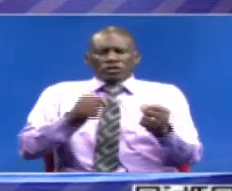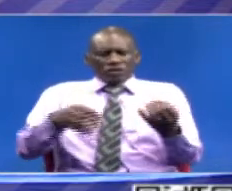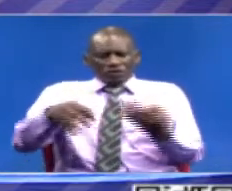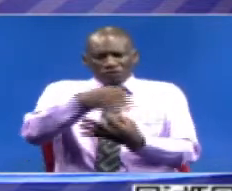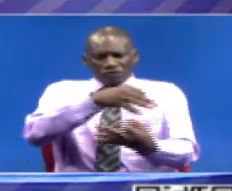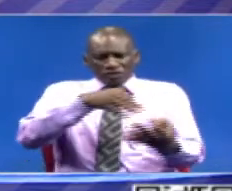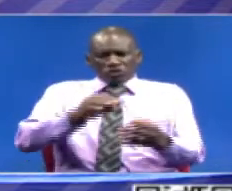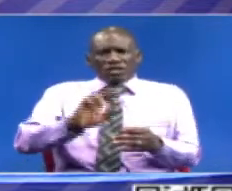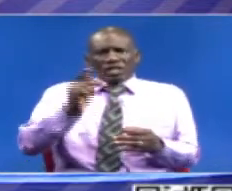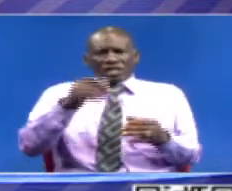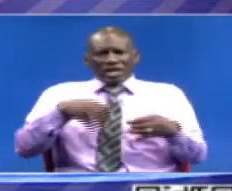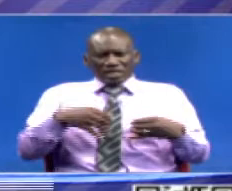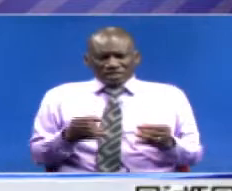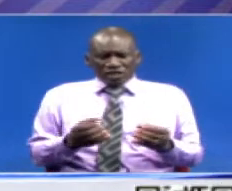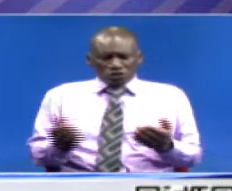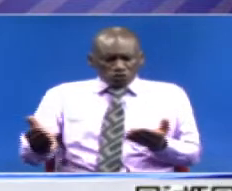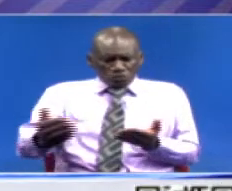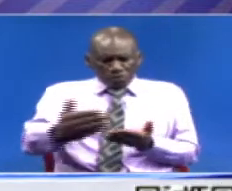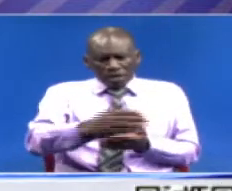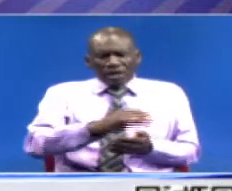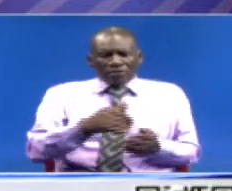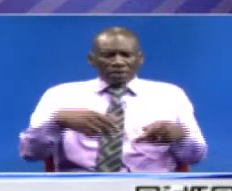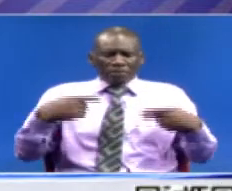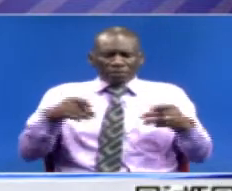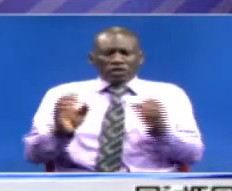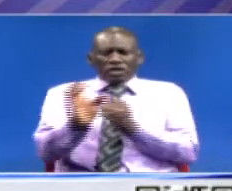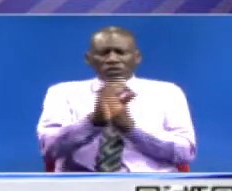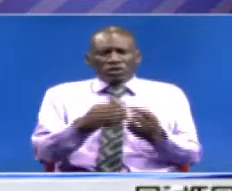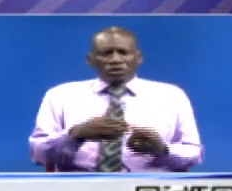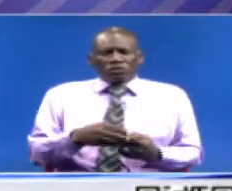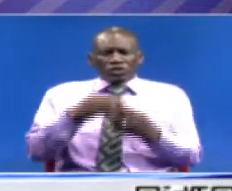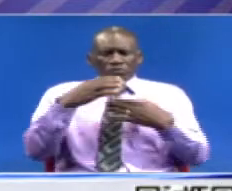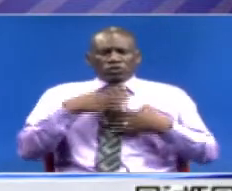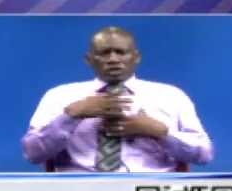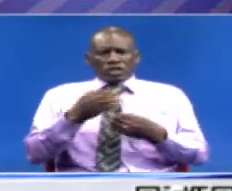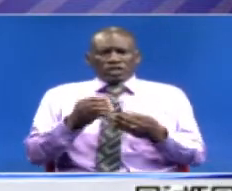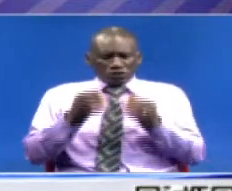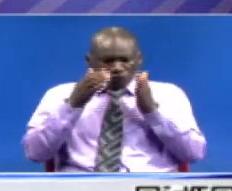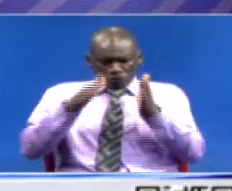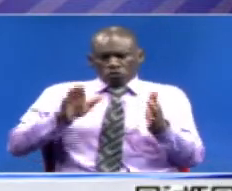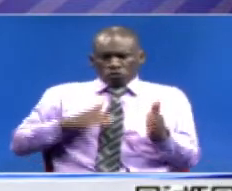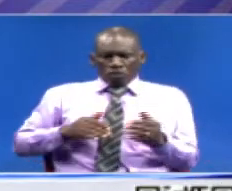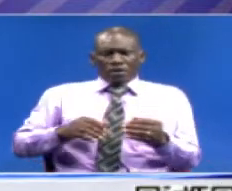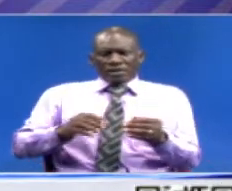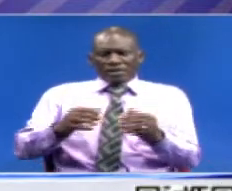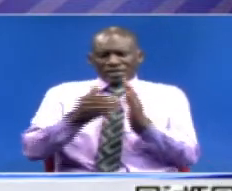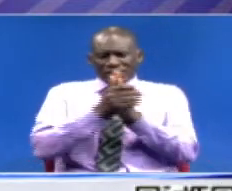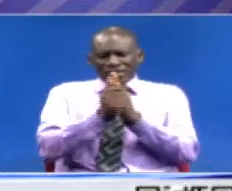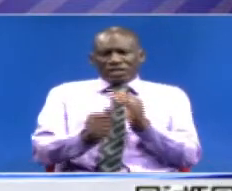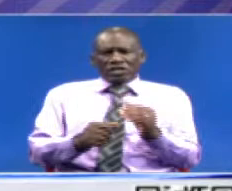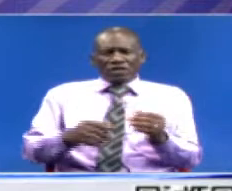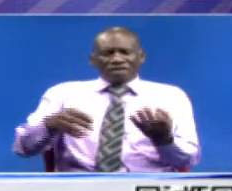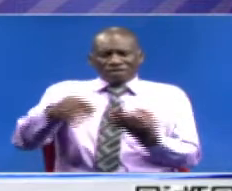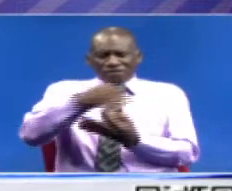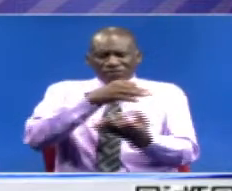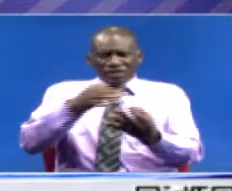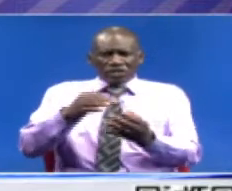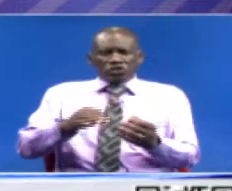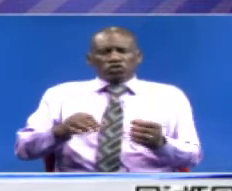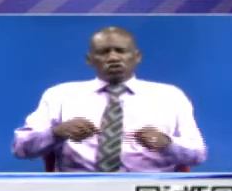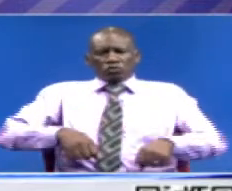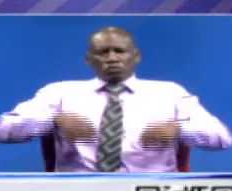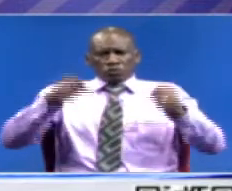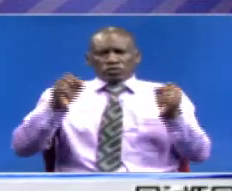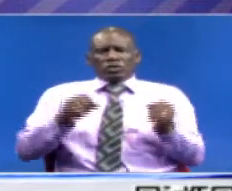drive for mixed martial artists across the country with a special interest in tapping into female talent. According to the Federation's president, Japheth Takid